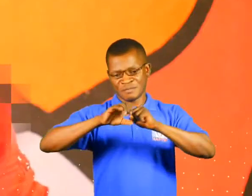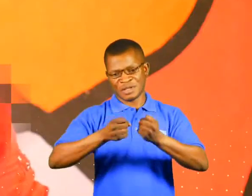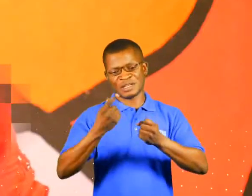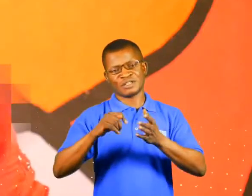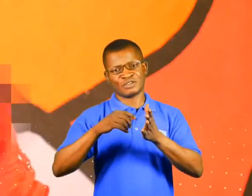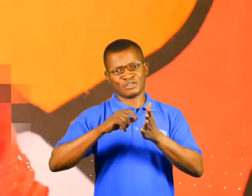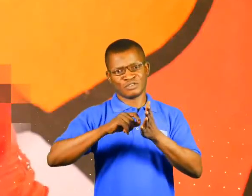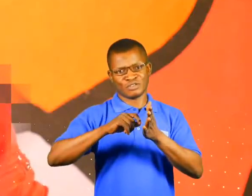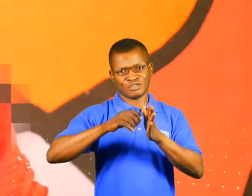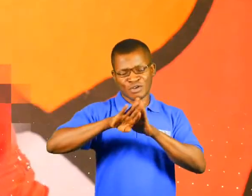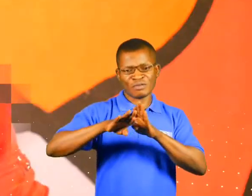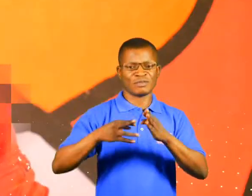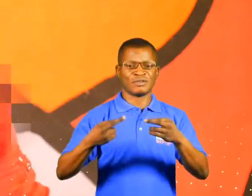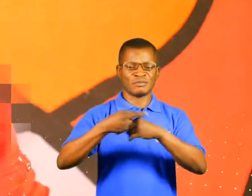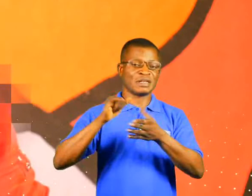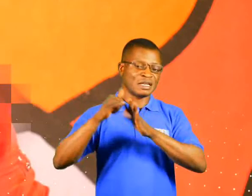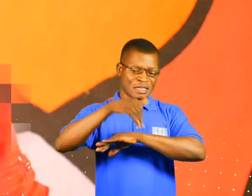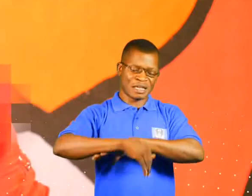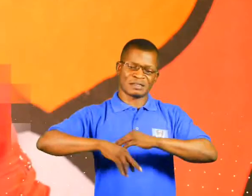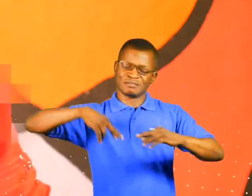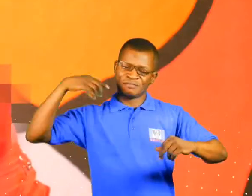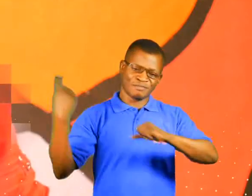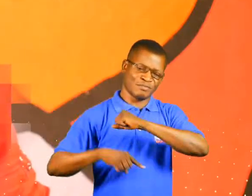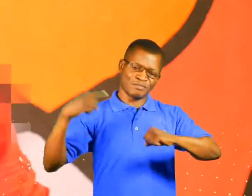has break the door, he replaced the key. He flogged me that